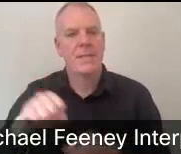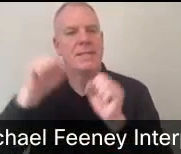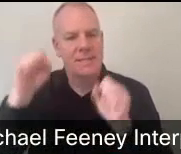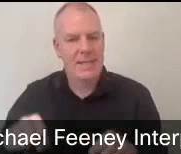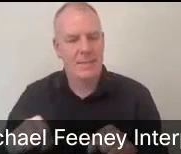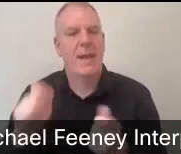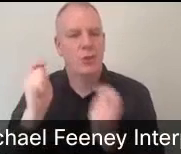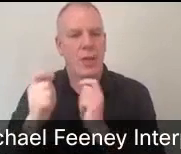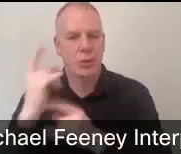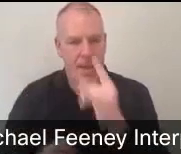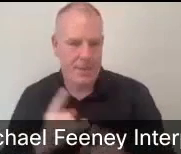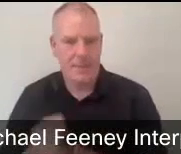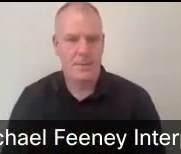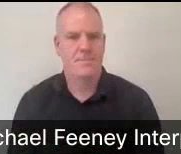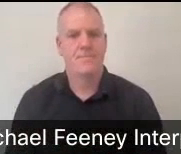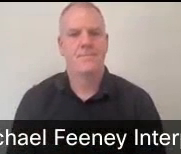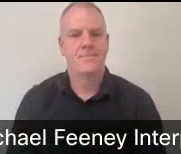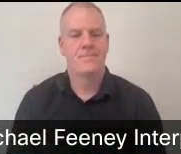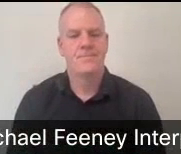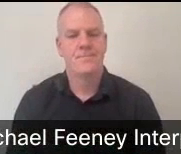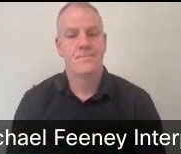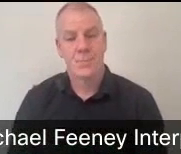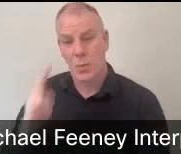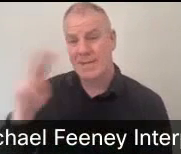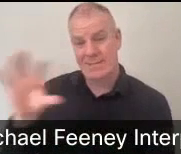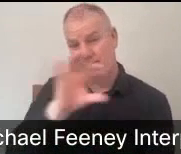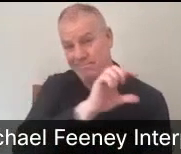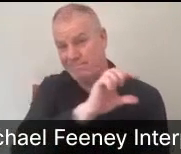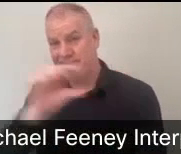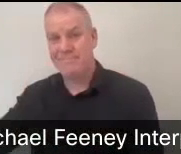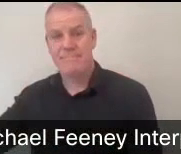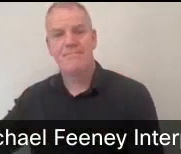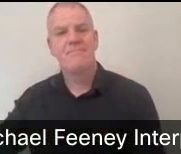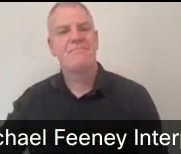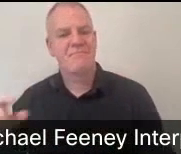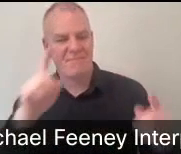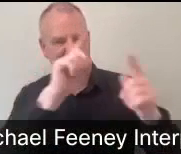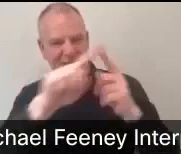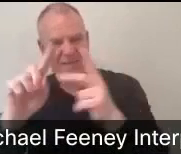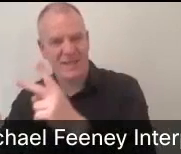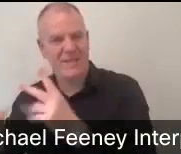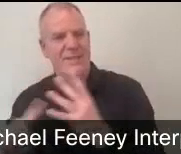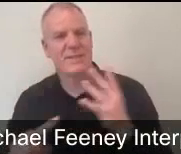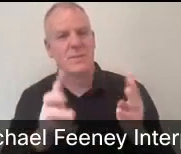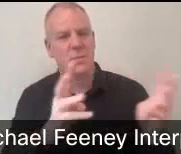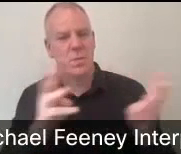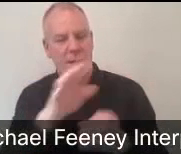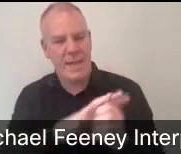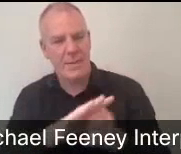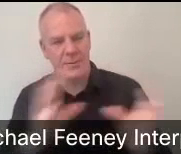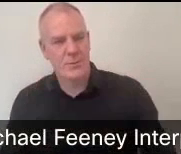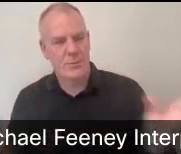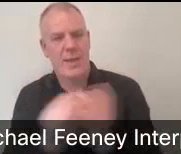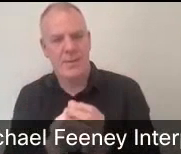with regards to that. So you can see the legislation covers on a few different areas and brings them